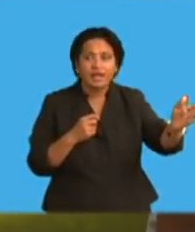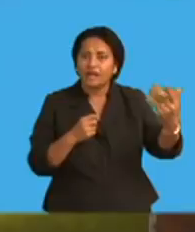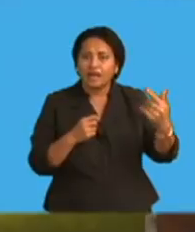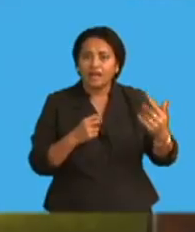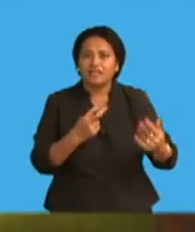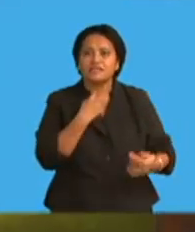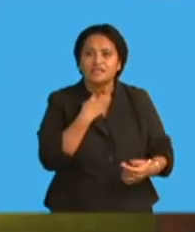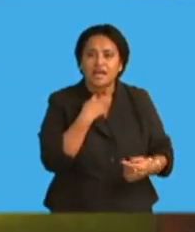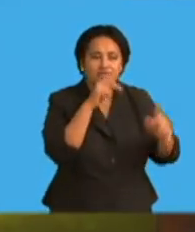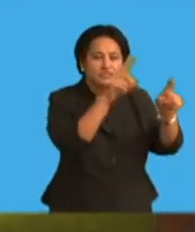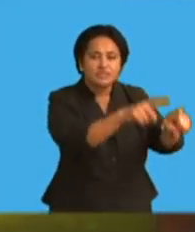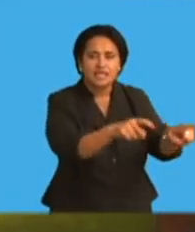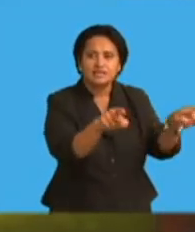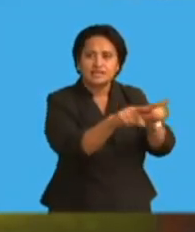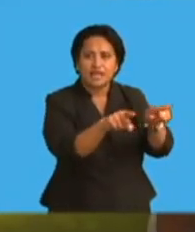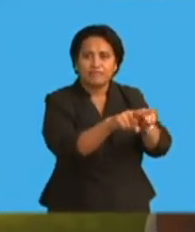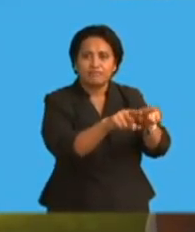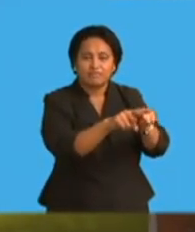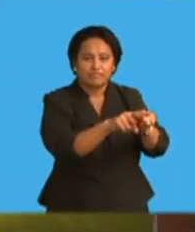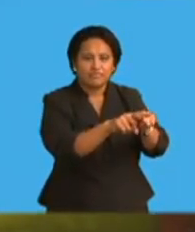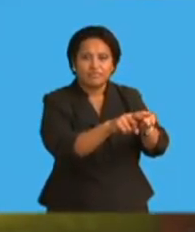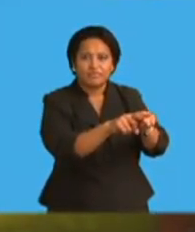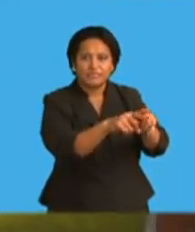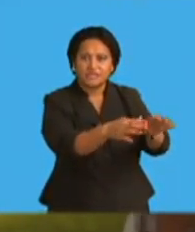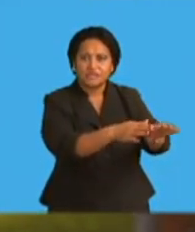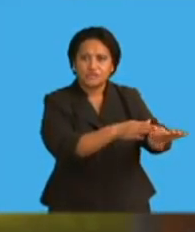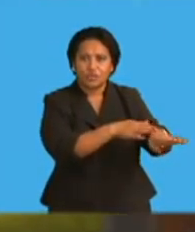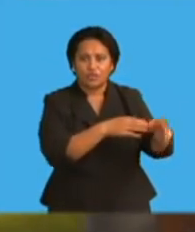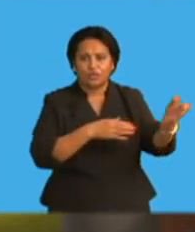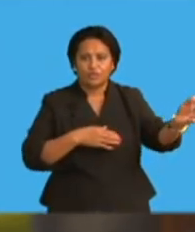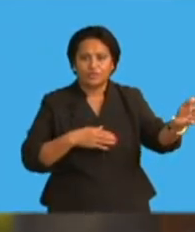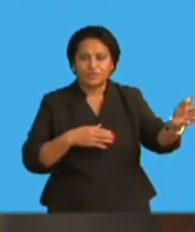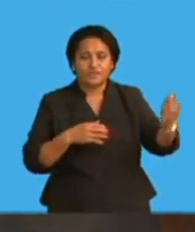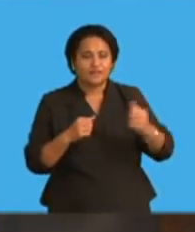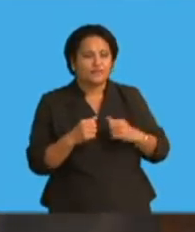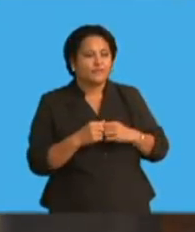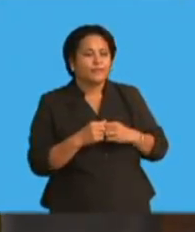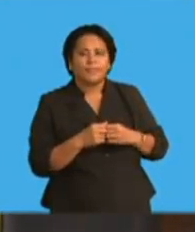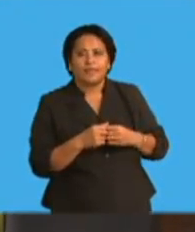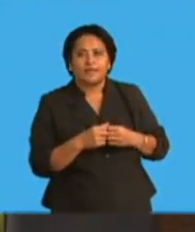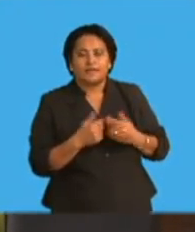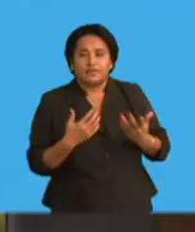to reconfigure themselves. I'm appealing to them, and I'm not saying this with any kind of,